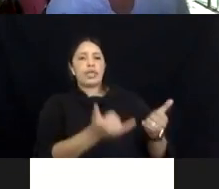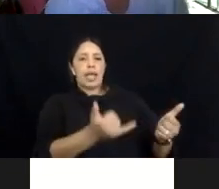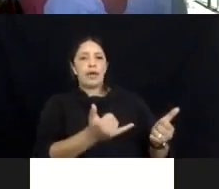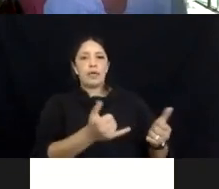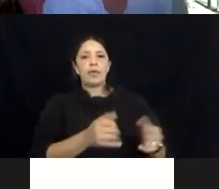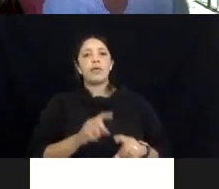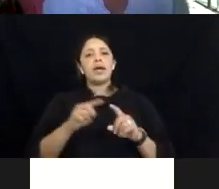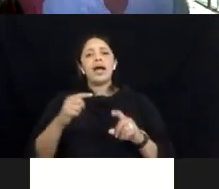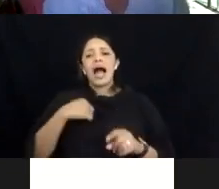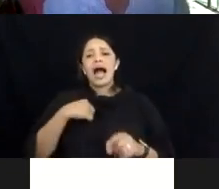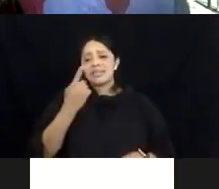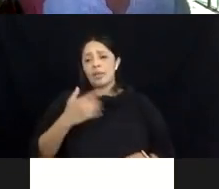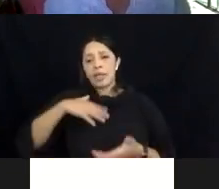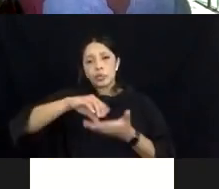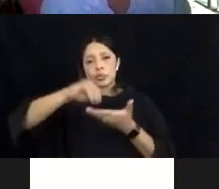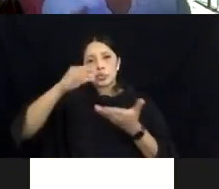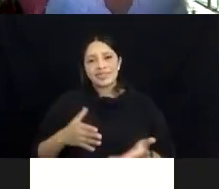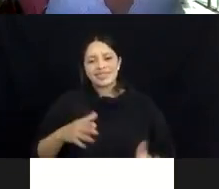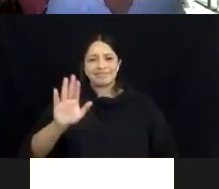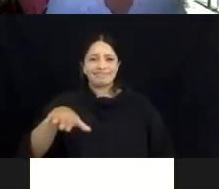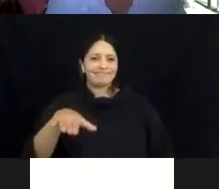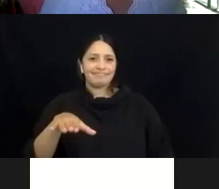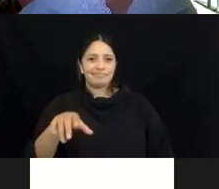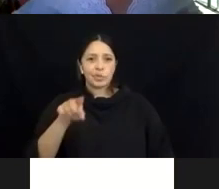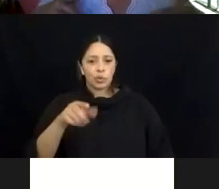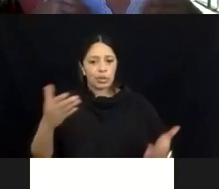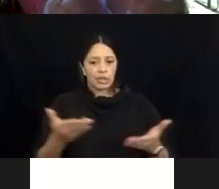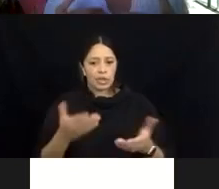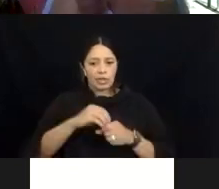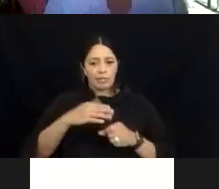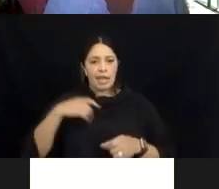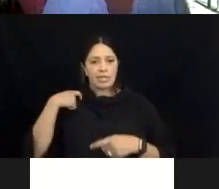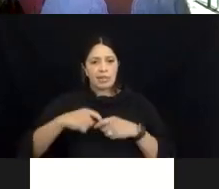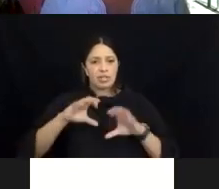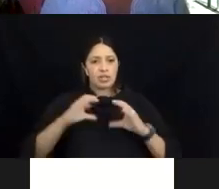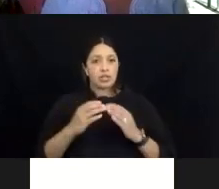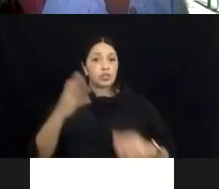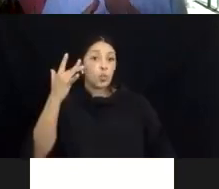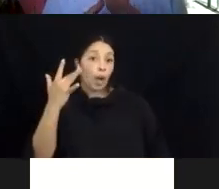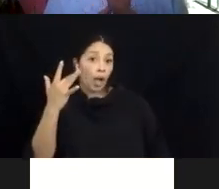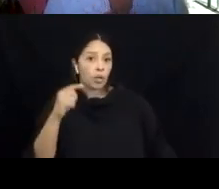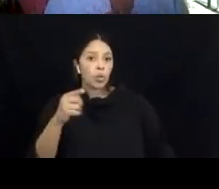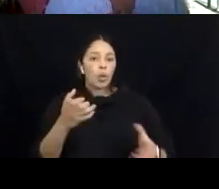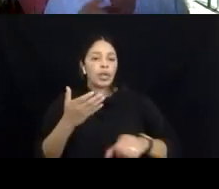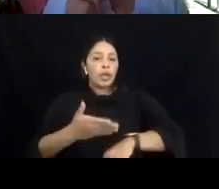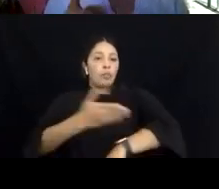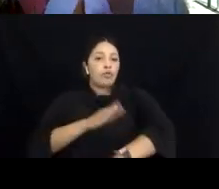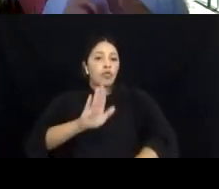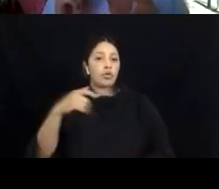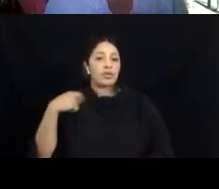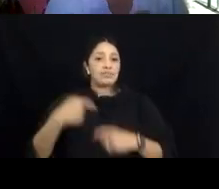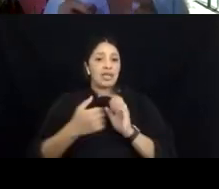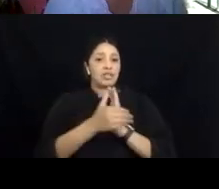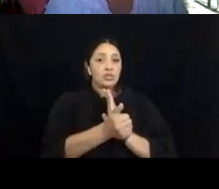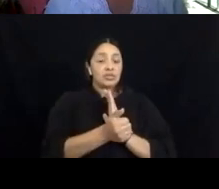my students is, well, you're here in my Spanish class because you want to improve your Spanish skills, because that is actually